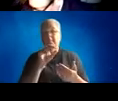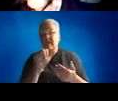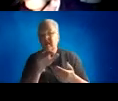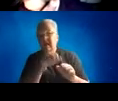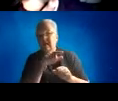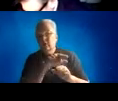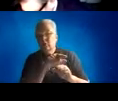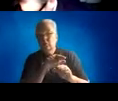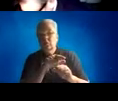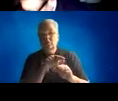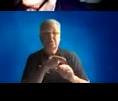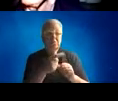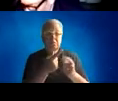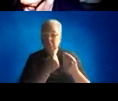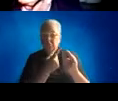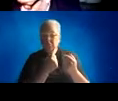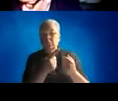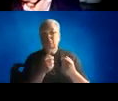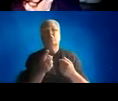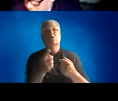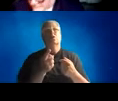So answers to number 1.